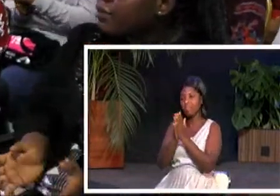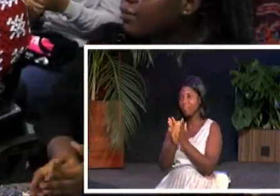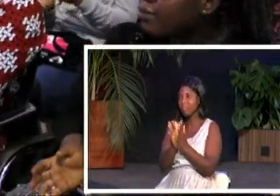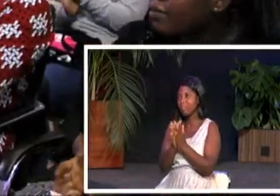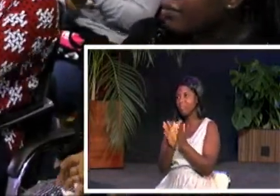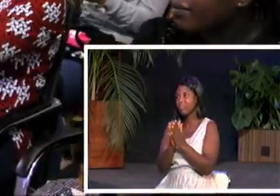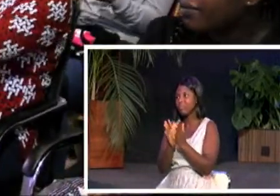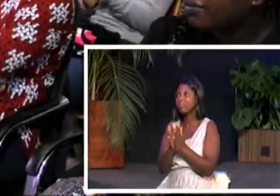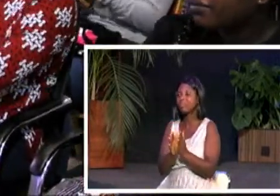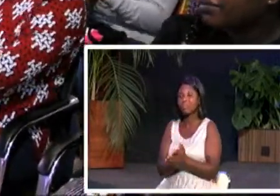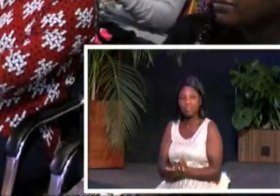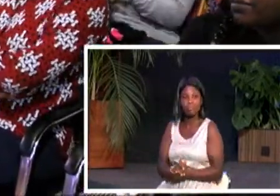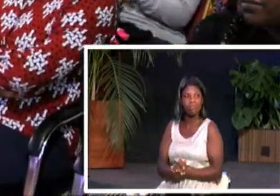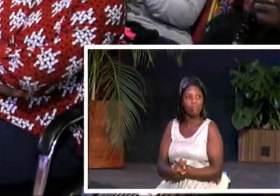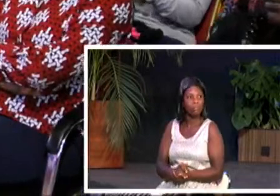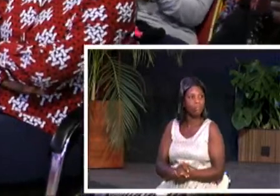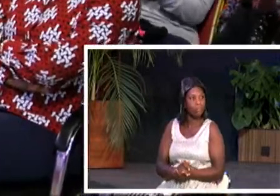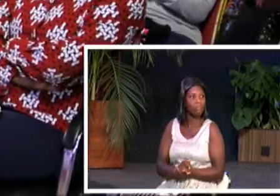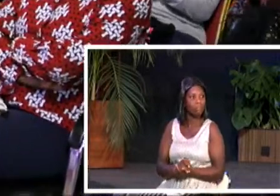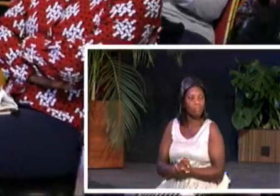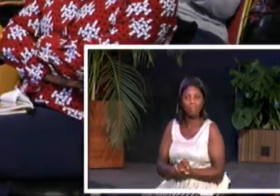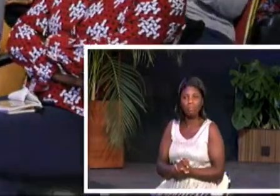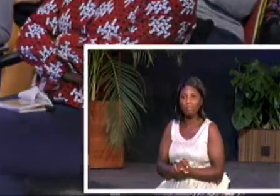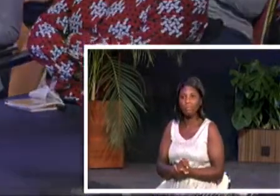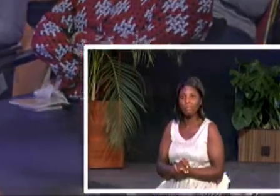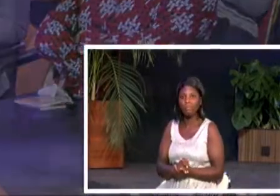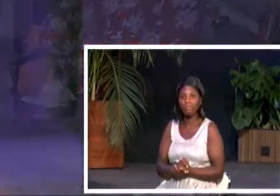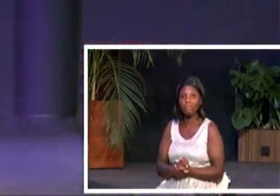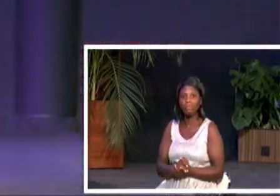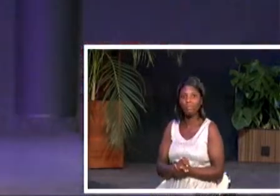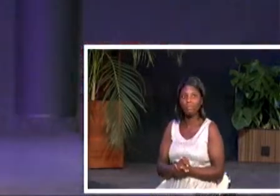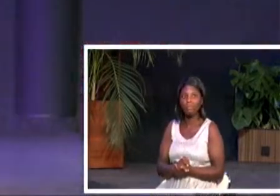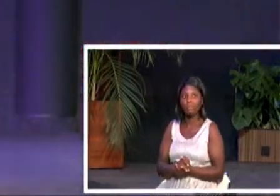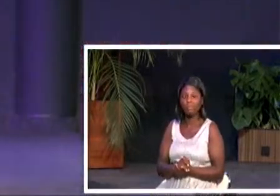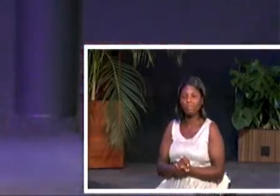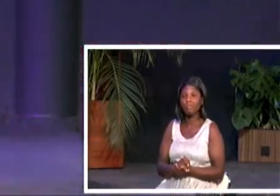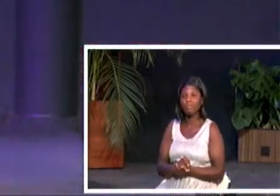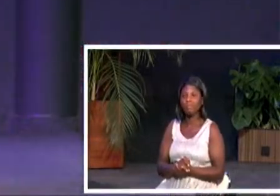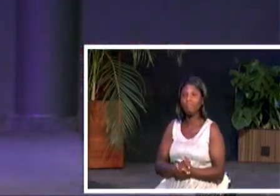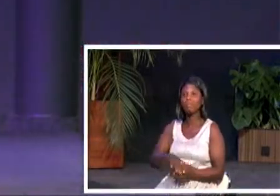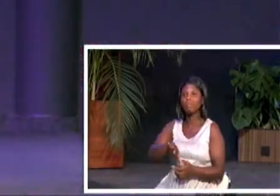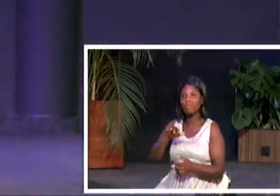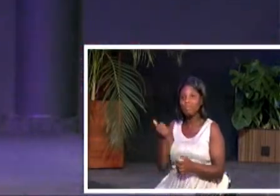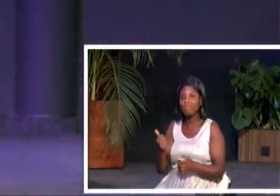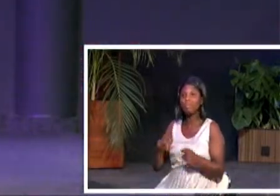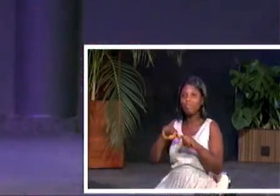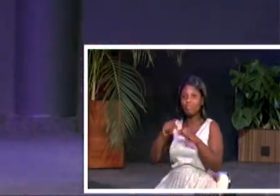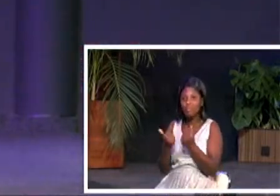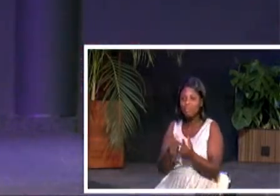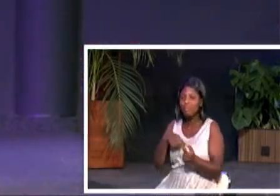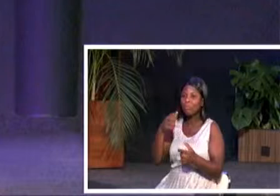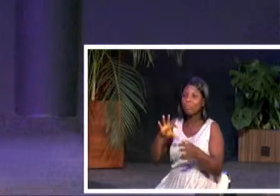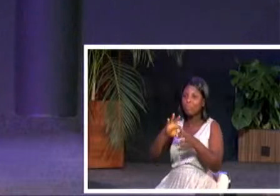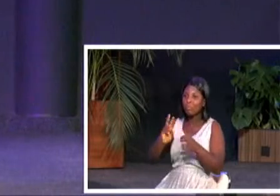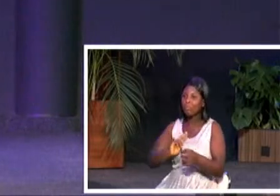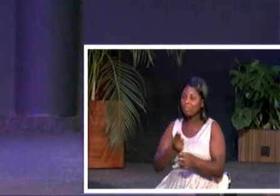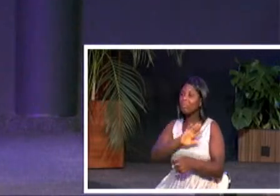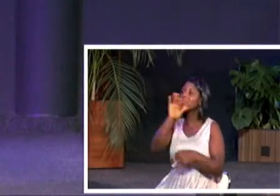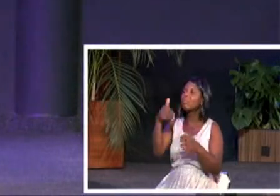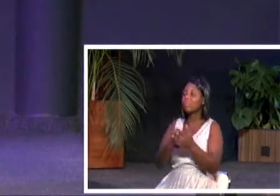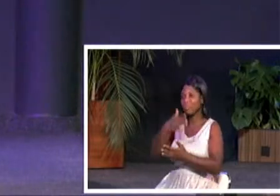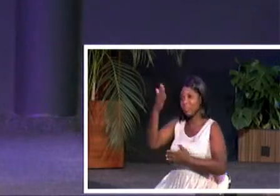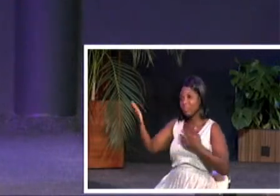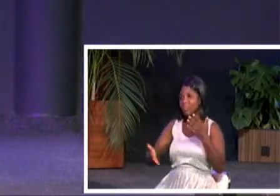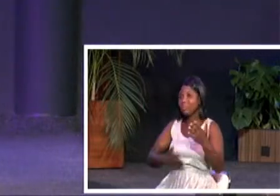All right. And then the final one for all those joining us across the continents of the world online. Let's welcome our online audience. Thank you